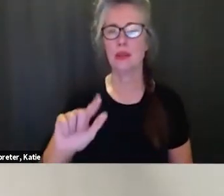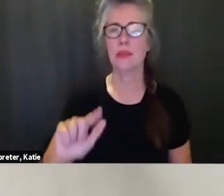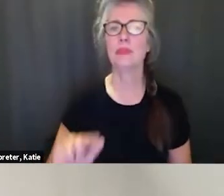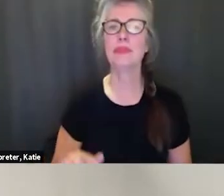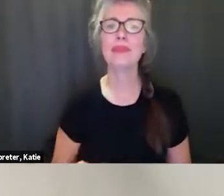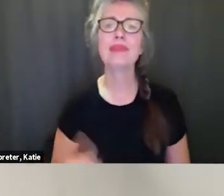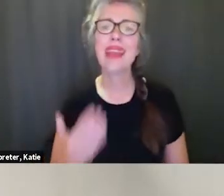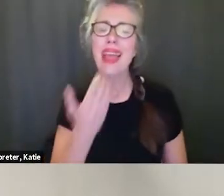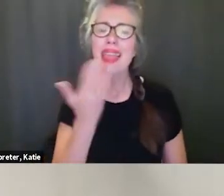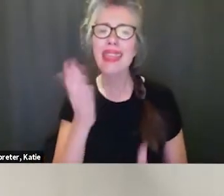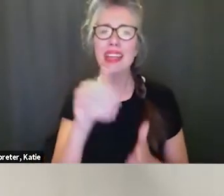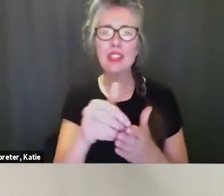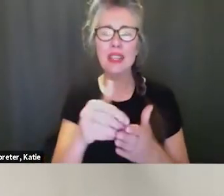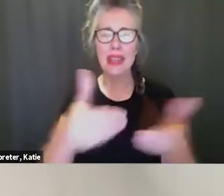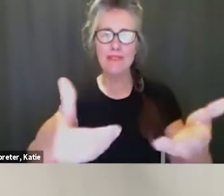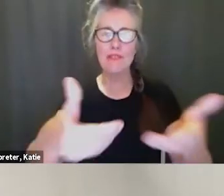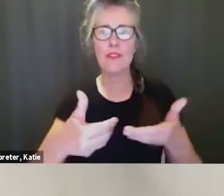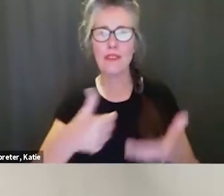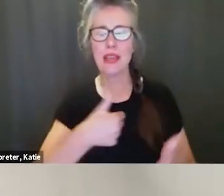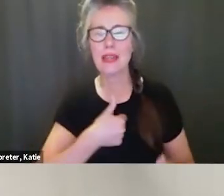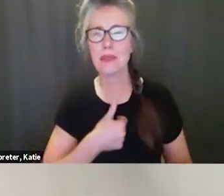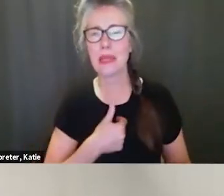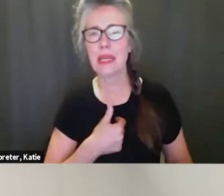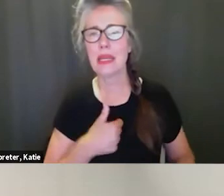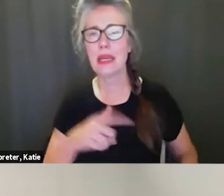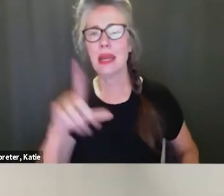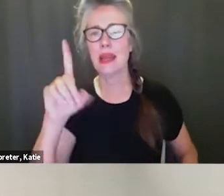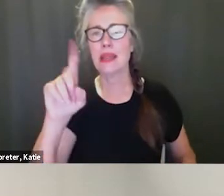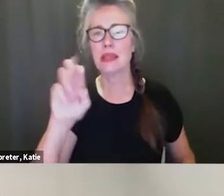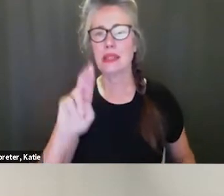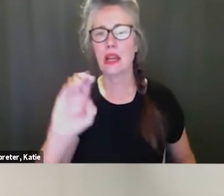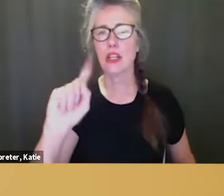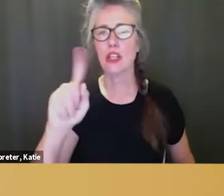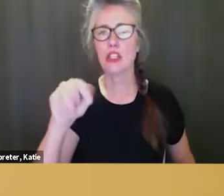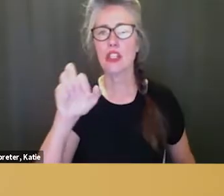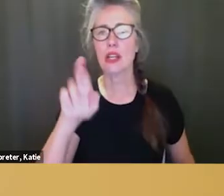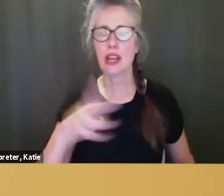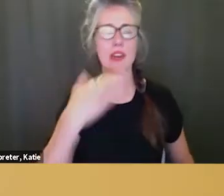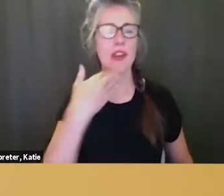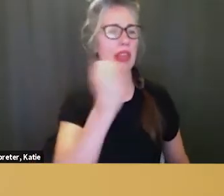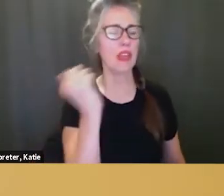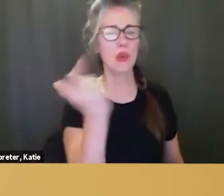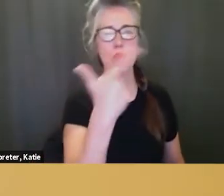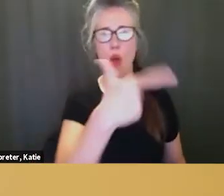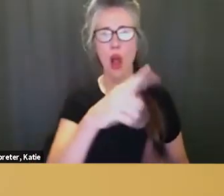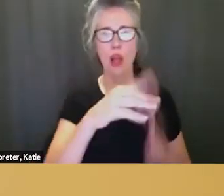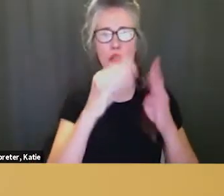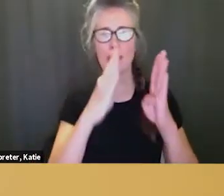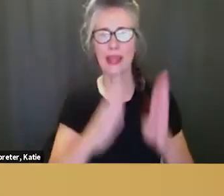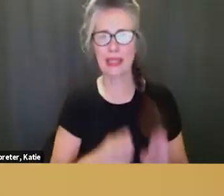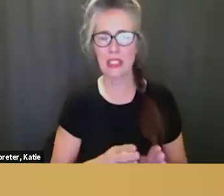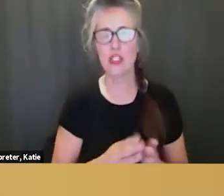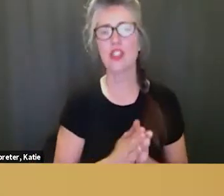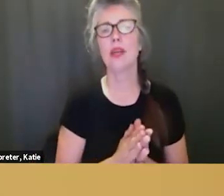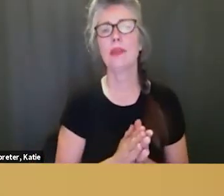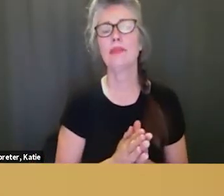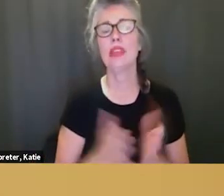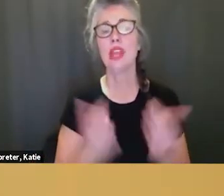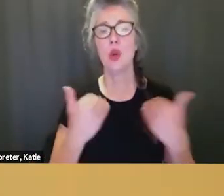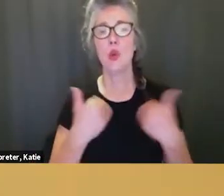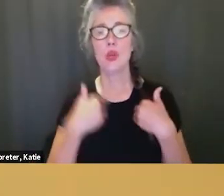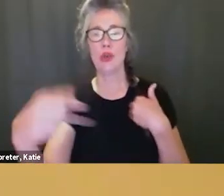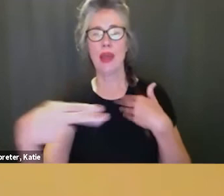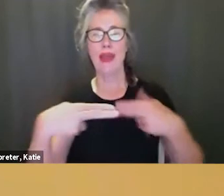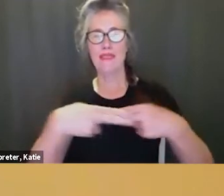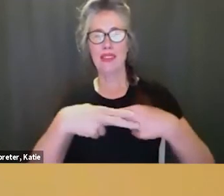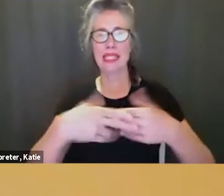Well, thanks again for having me. Thank you, board members, Dr. Maldonado, district leadership. What you have on this slide